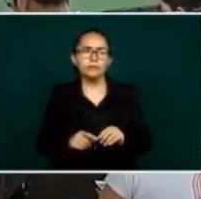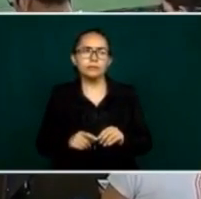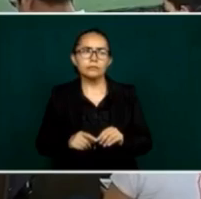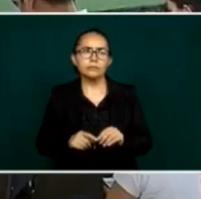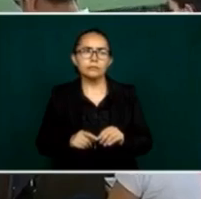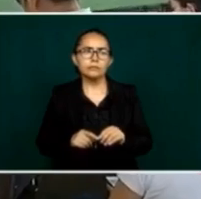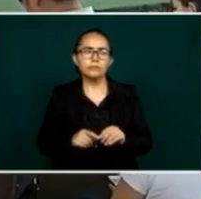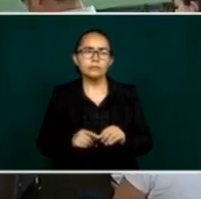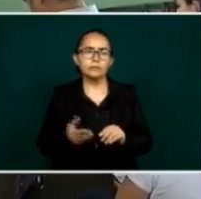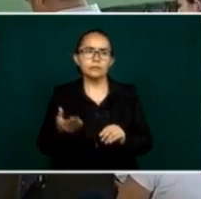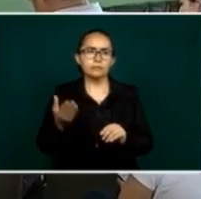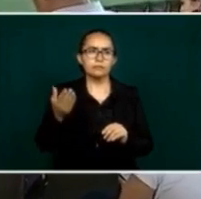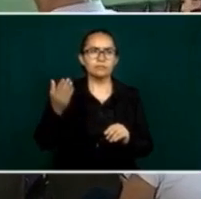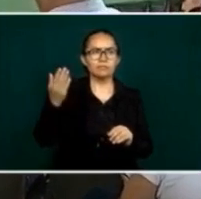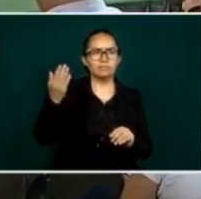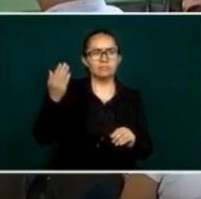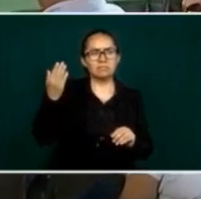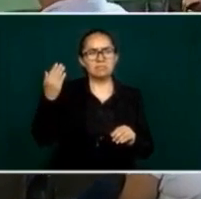pocas expectativas,